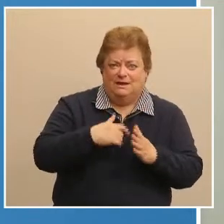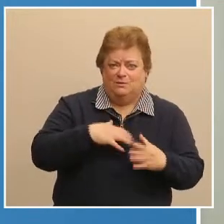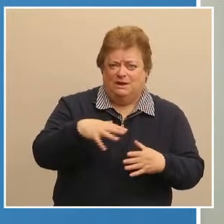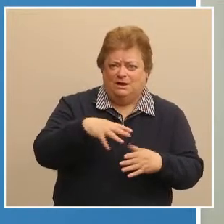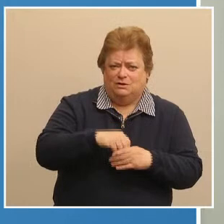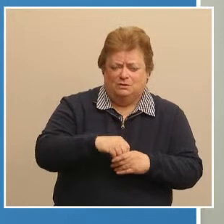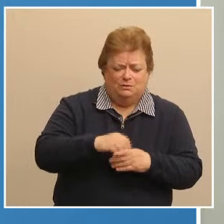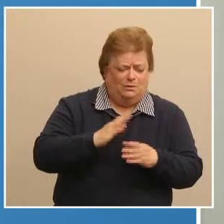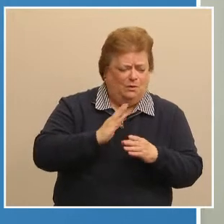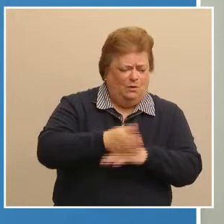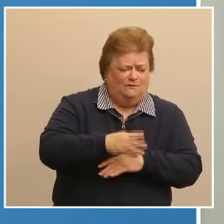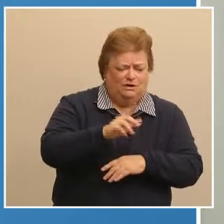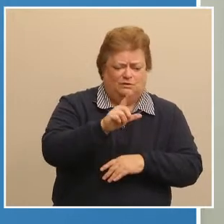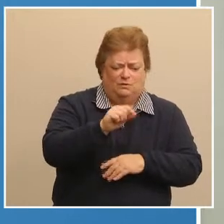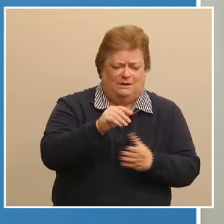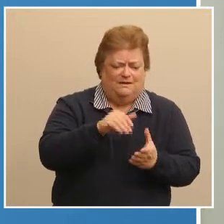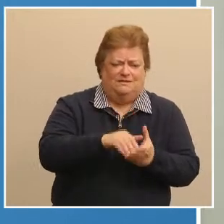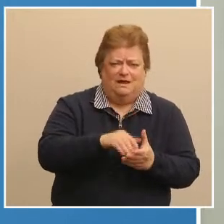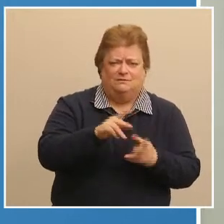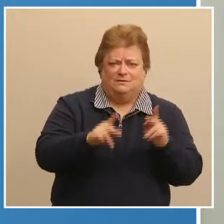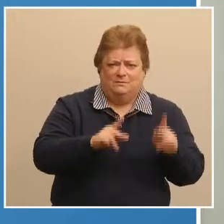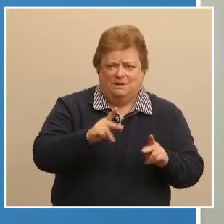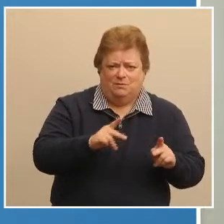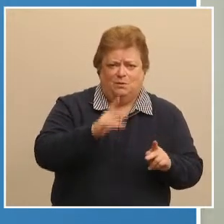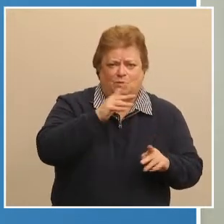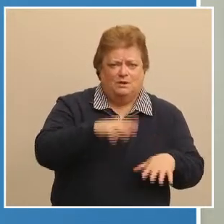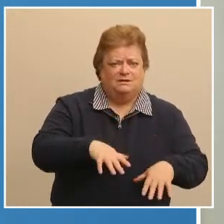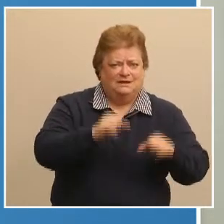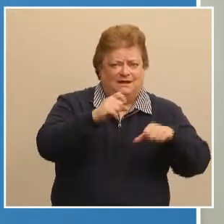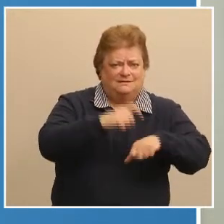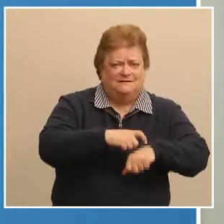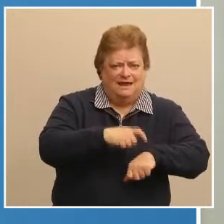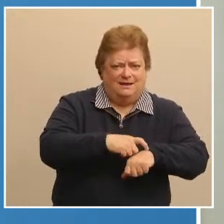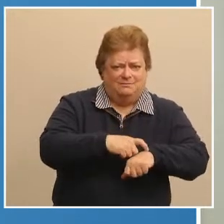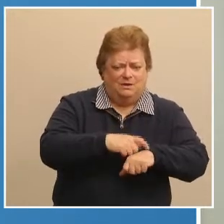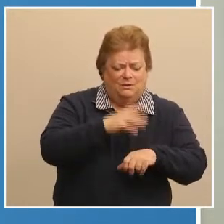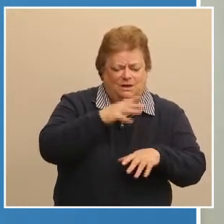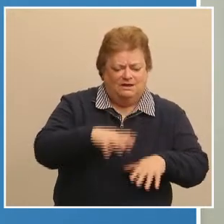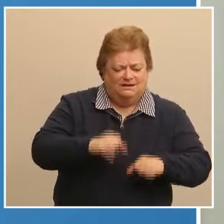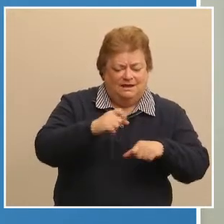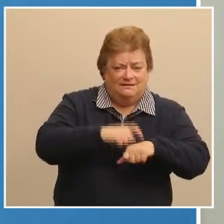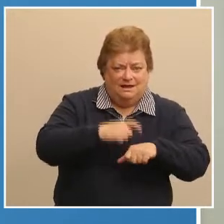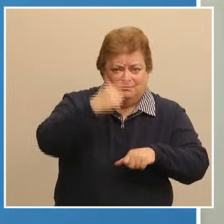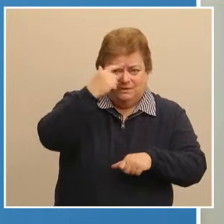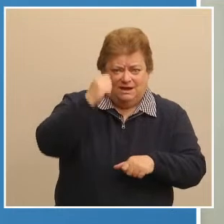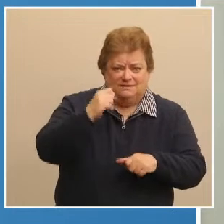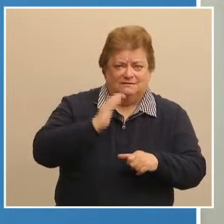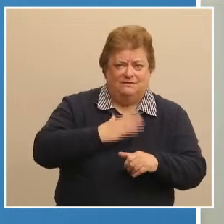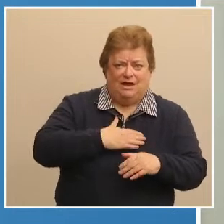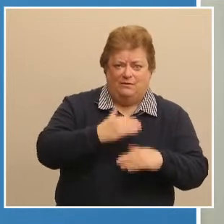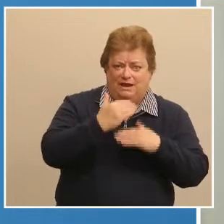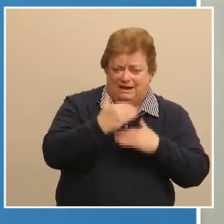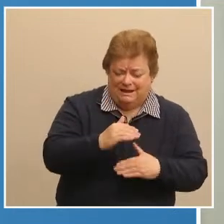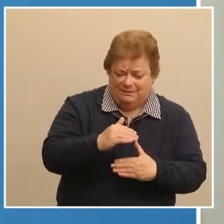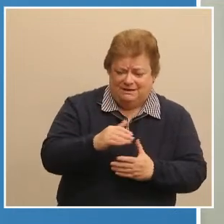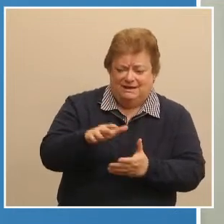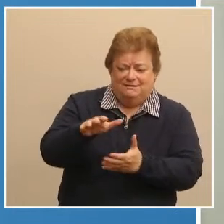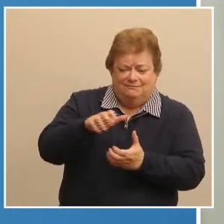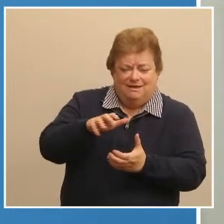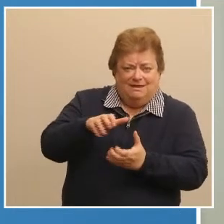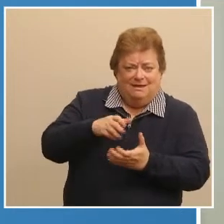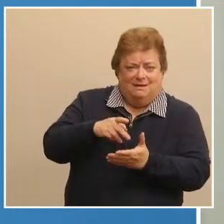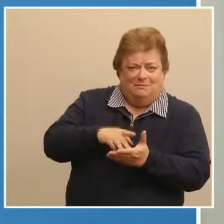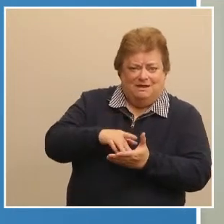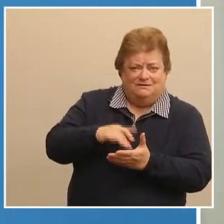than 20,000 individuals, will take time. It will take time because of our limited current allocation of